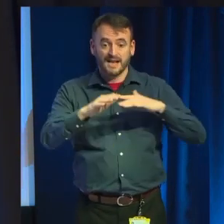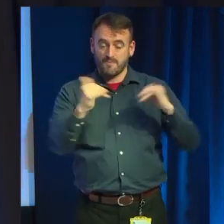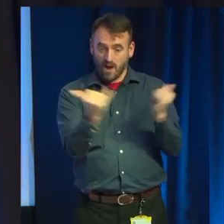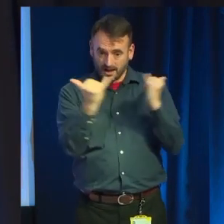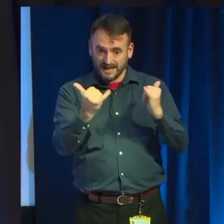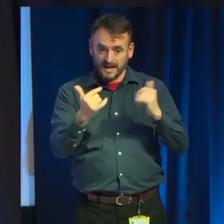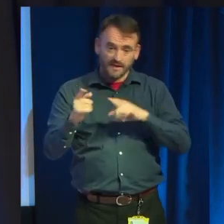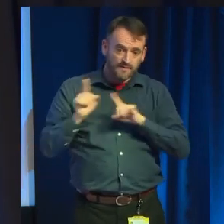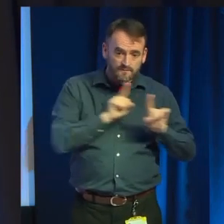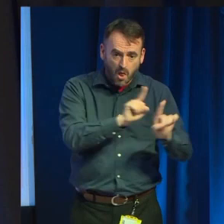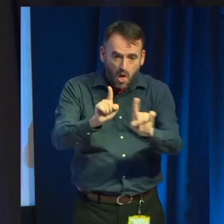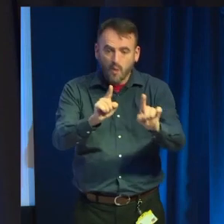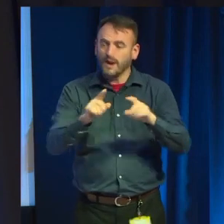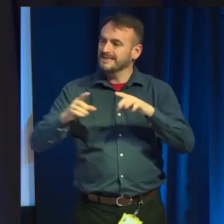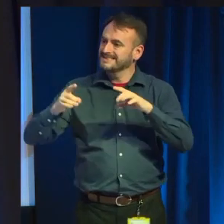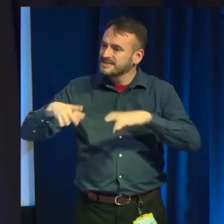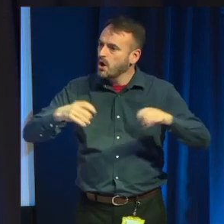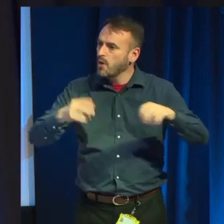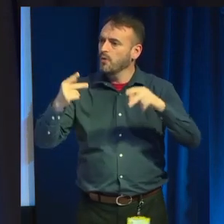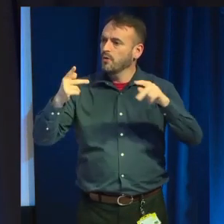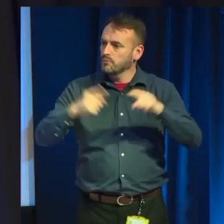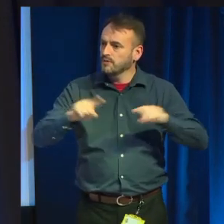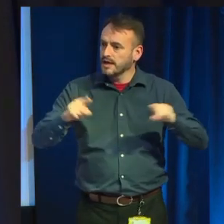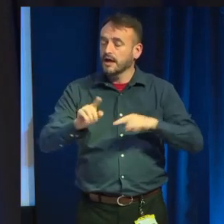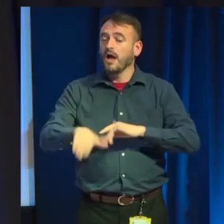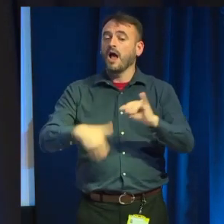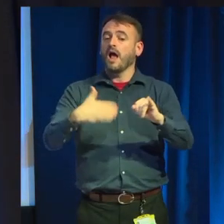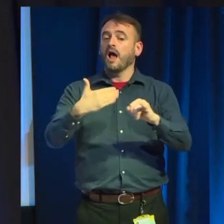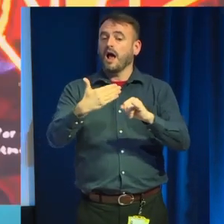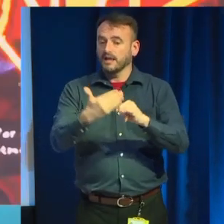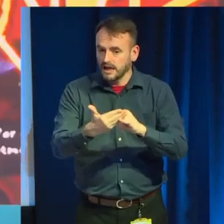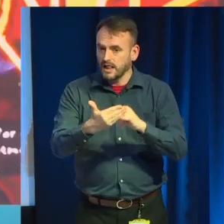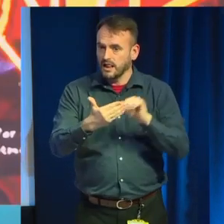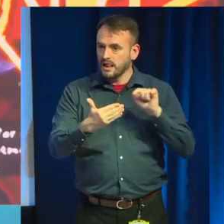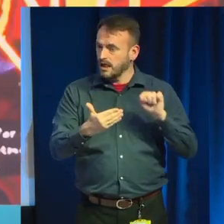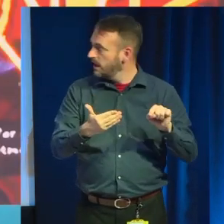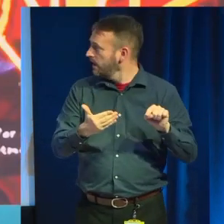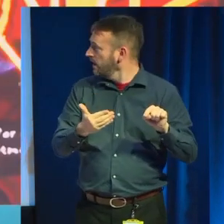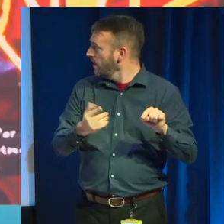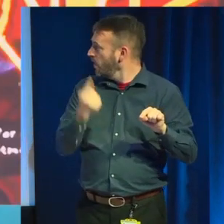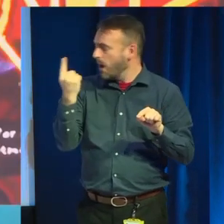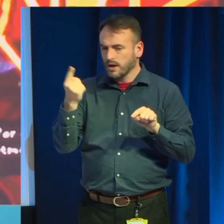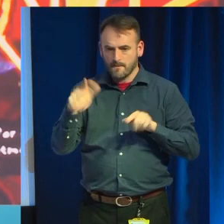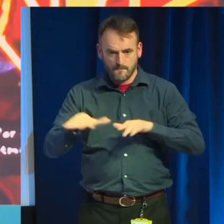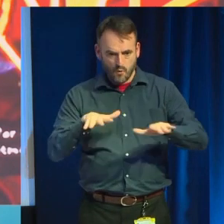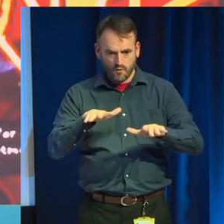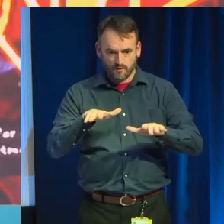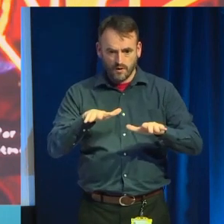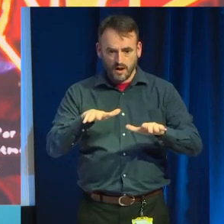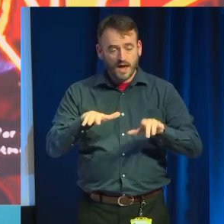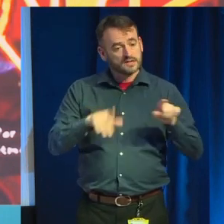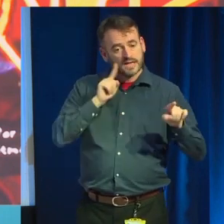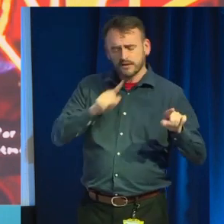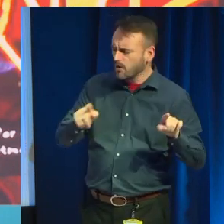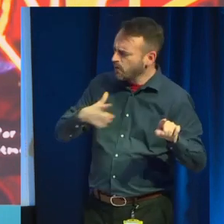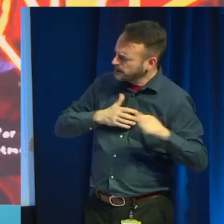music. And that is until you access this very specific little room. And she says, "Darling, this is not a good place